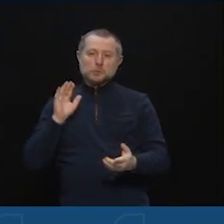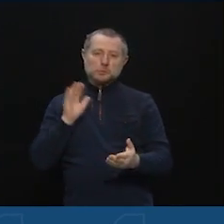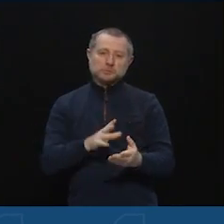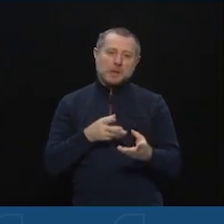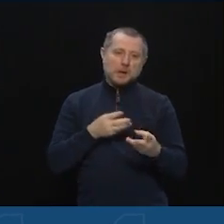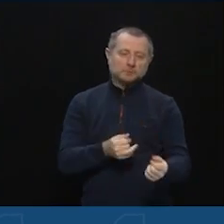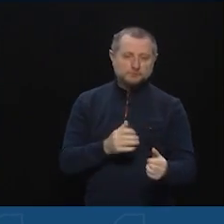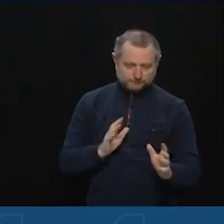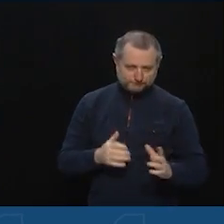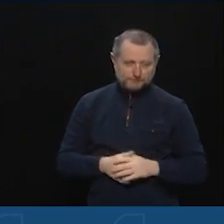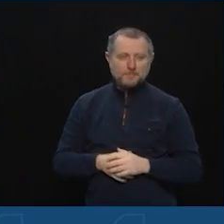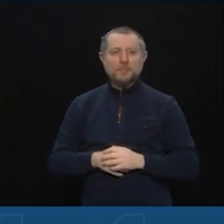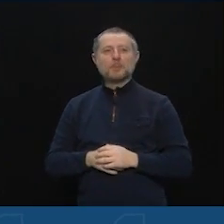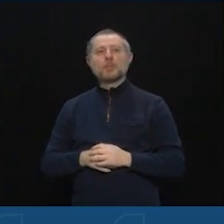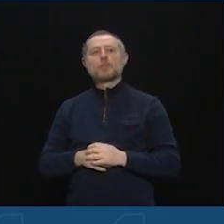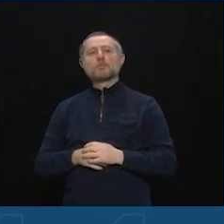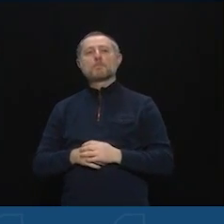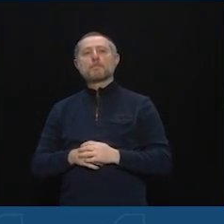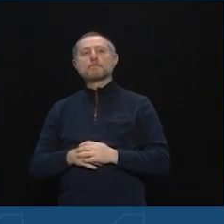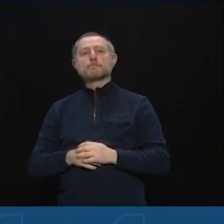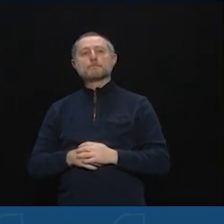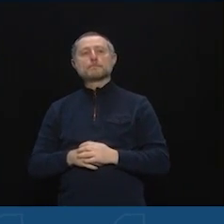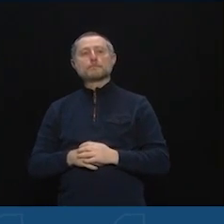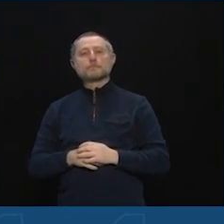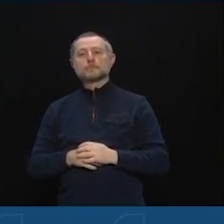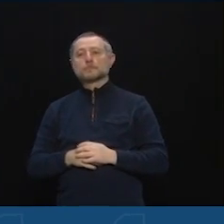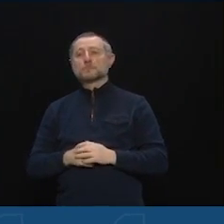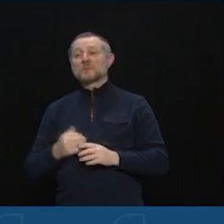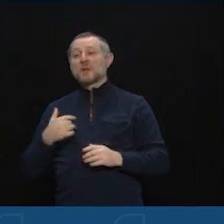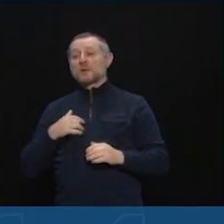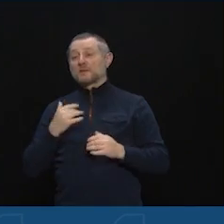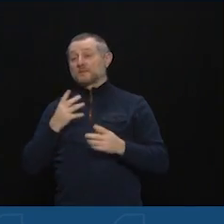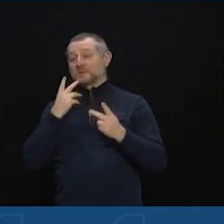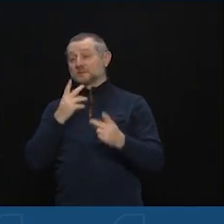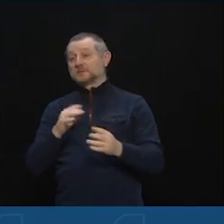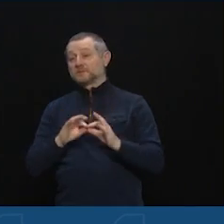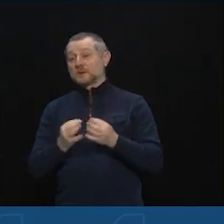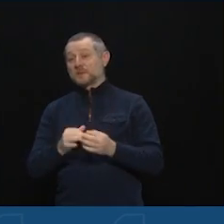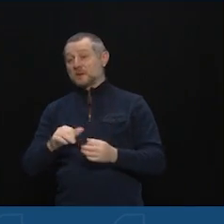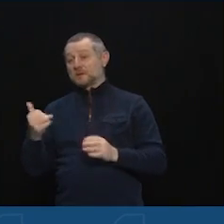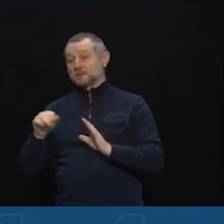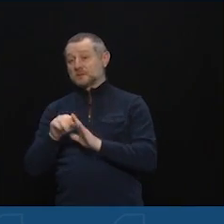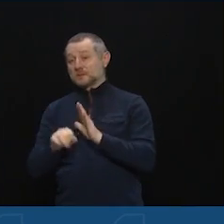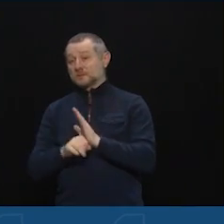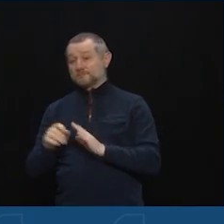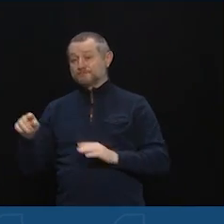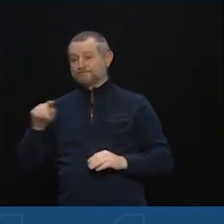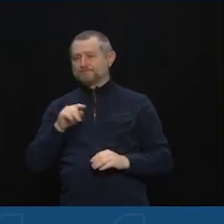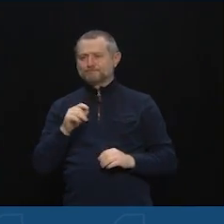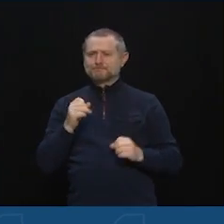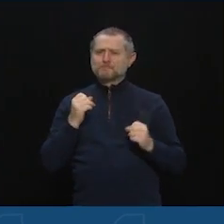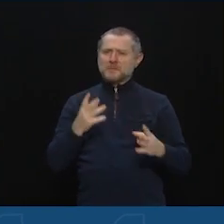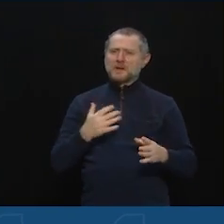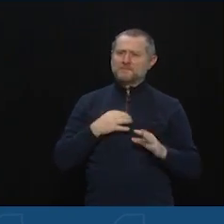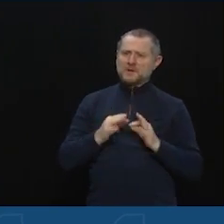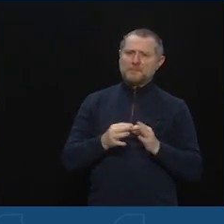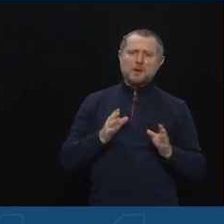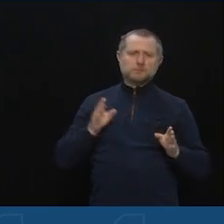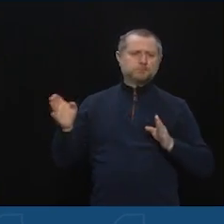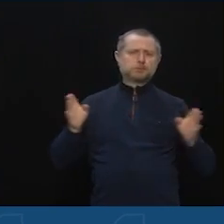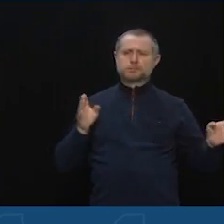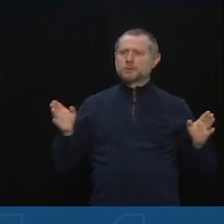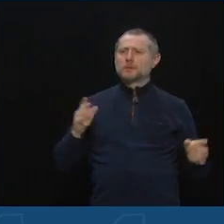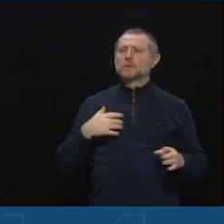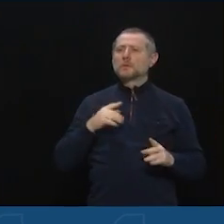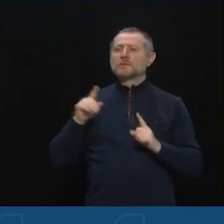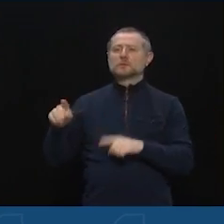So also something, when I visited family in another state, I have a lot of family that left, sadly, Virginia.